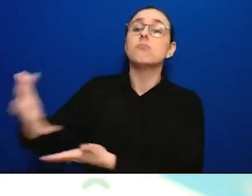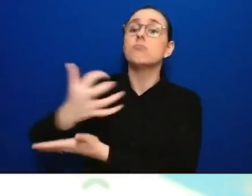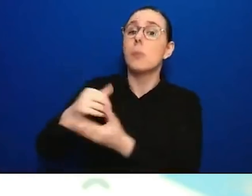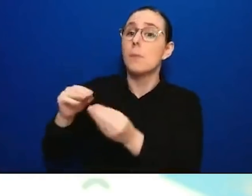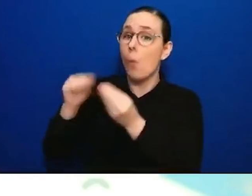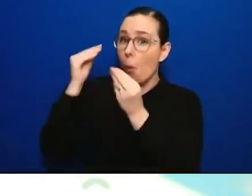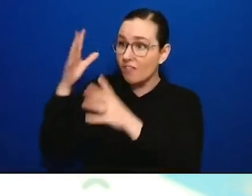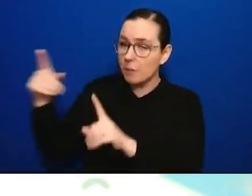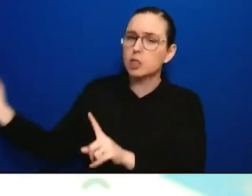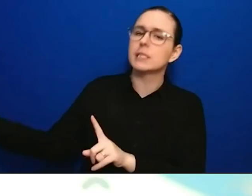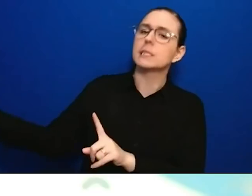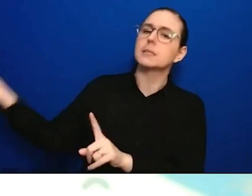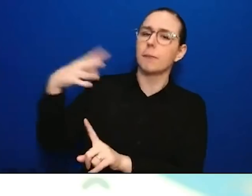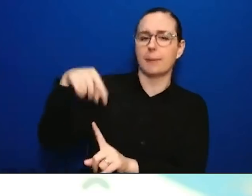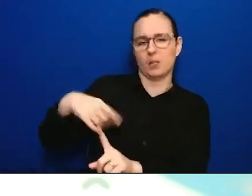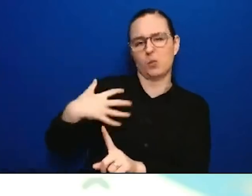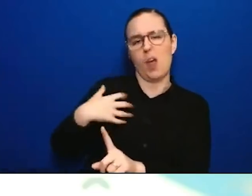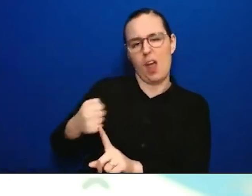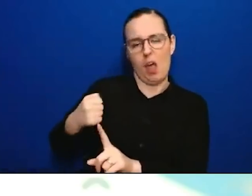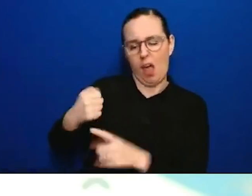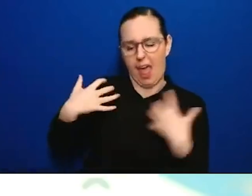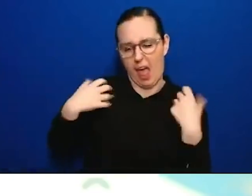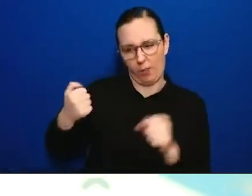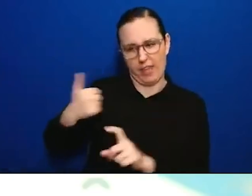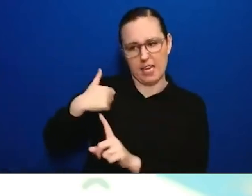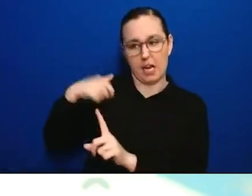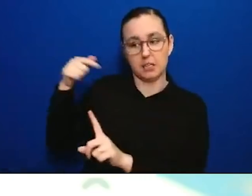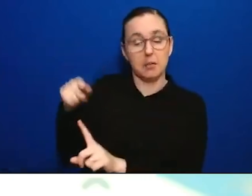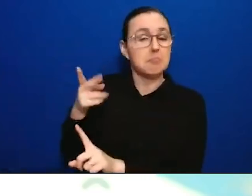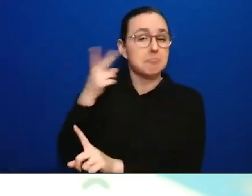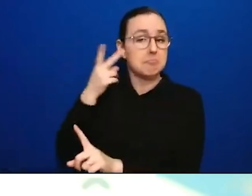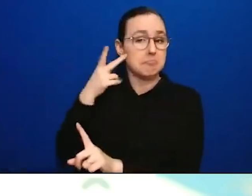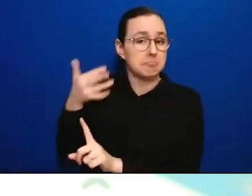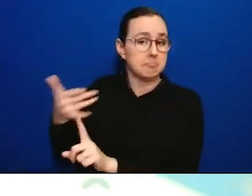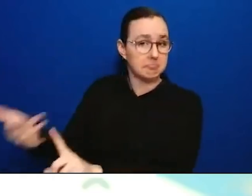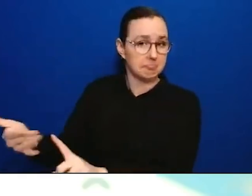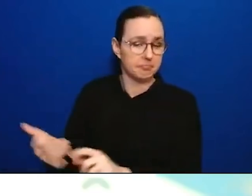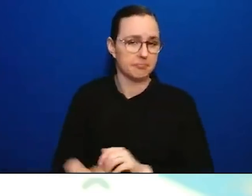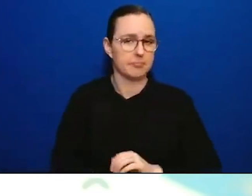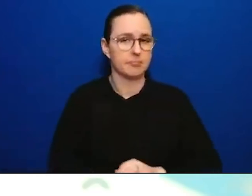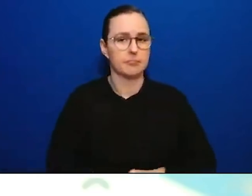more detailed data, they will submit it here and to Health Canada as well.